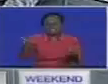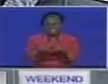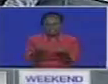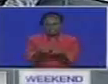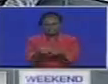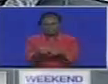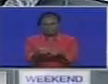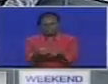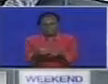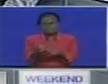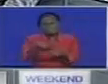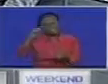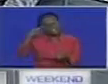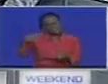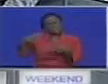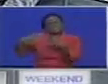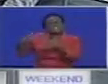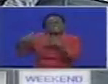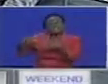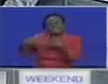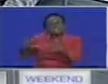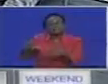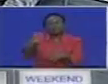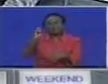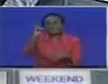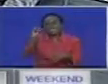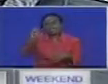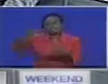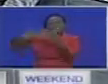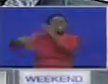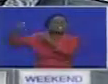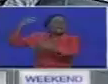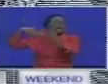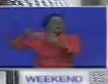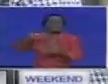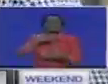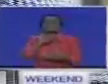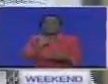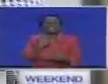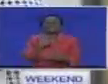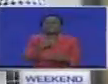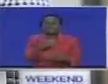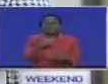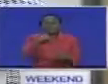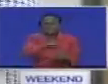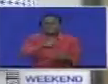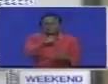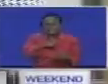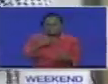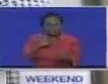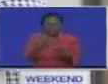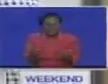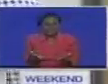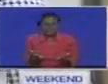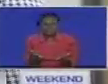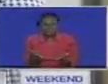left ODM a long time ago. He's just looked for a situation to make it poetic. That's his true. Departure. And she's confirming, I don't that's know. But I mean, just